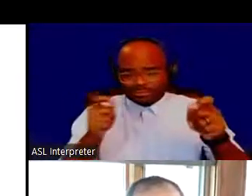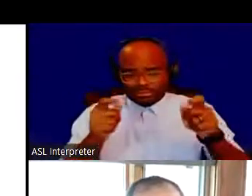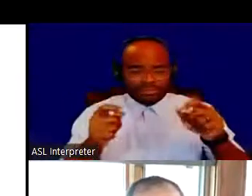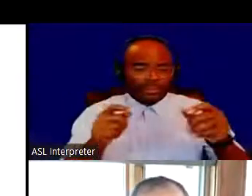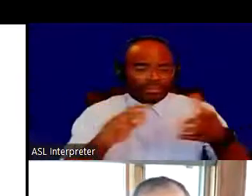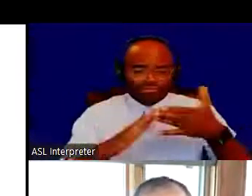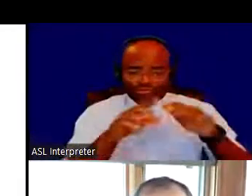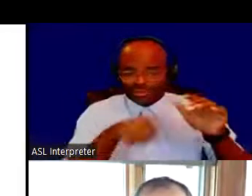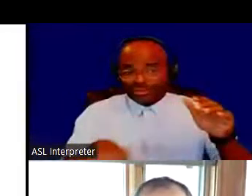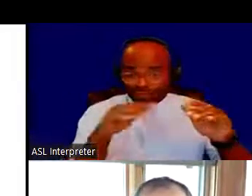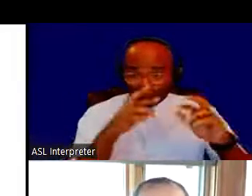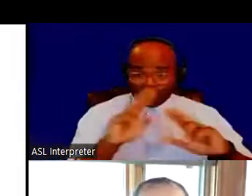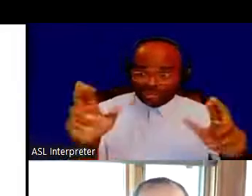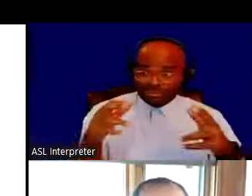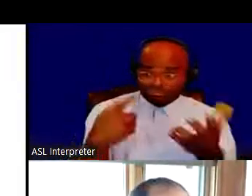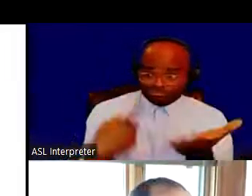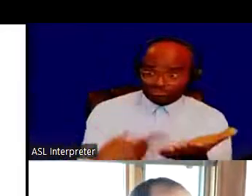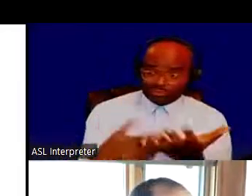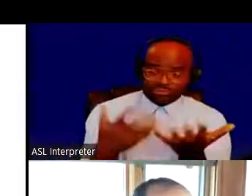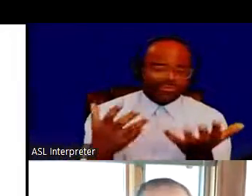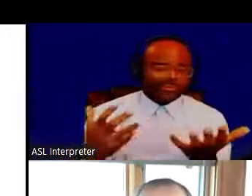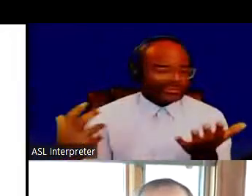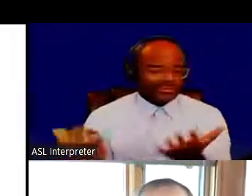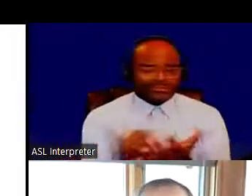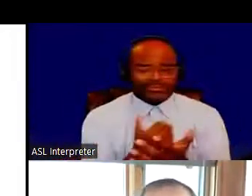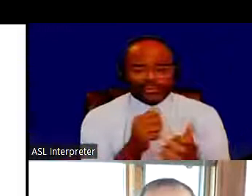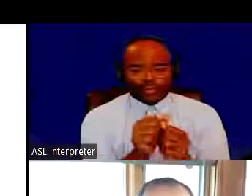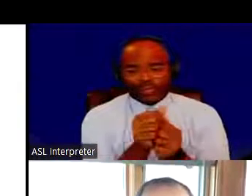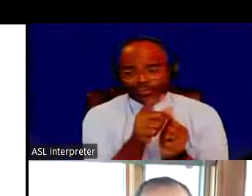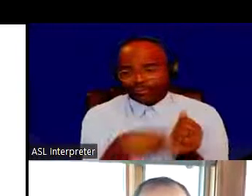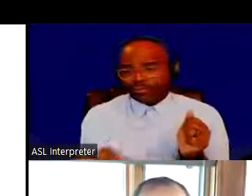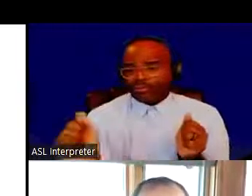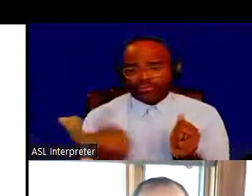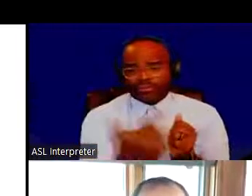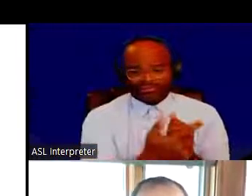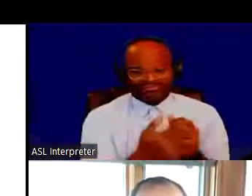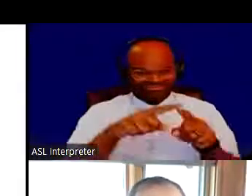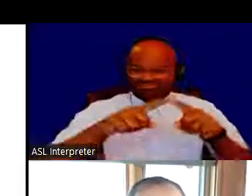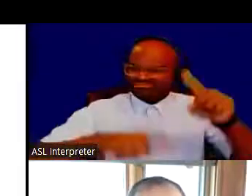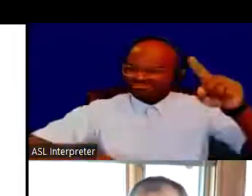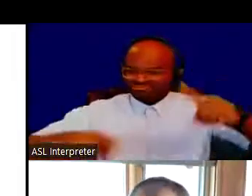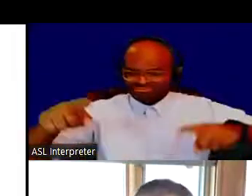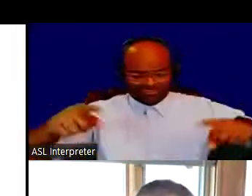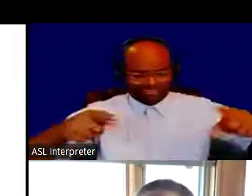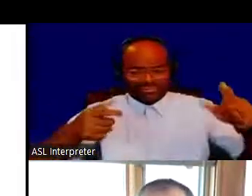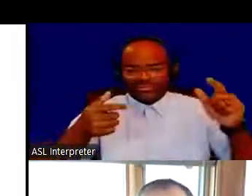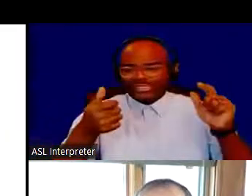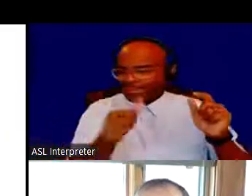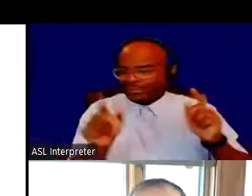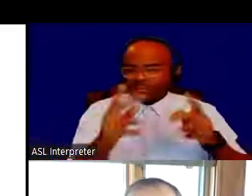climate risk and adaptation. So we work with all shapes and sizes and any and all comers.